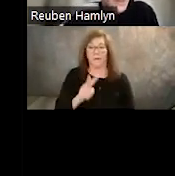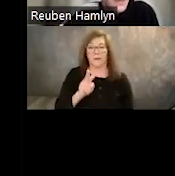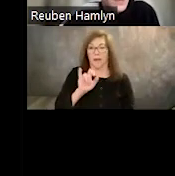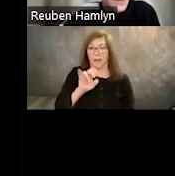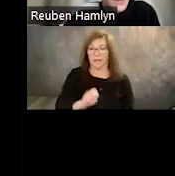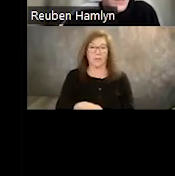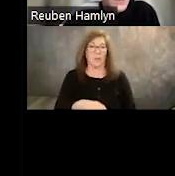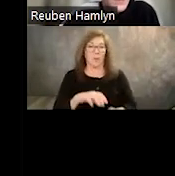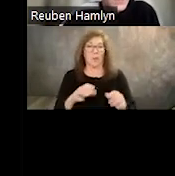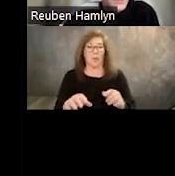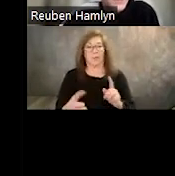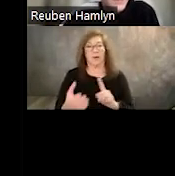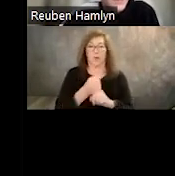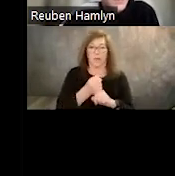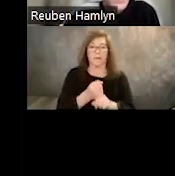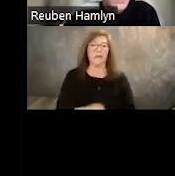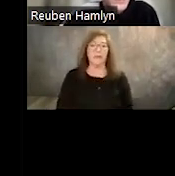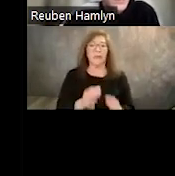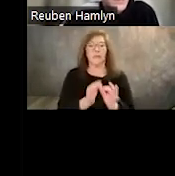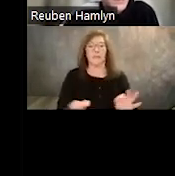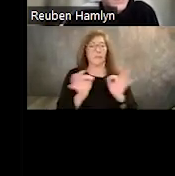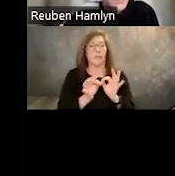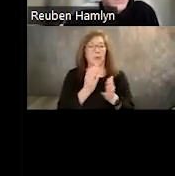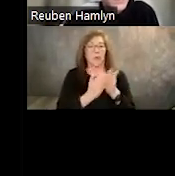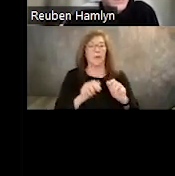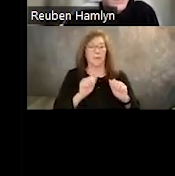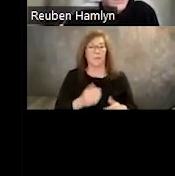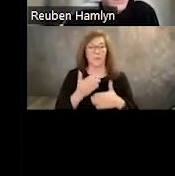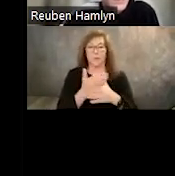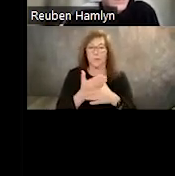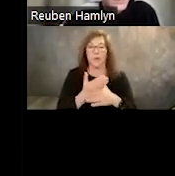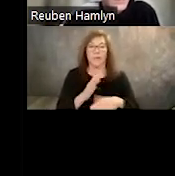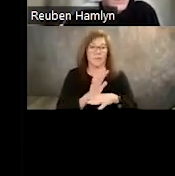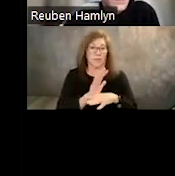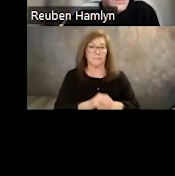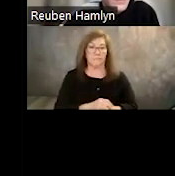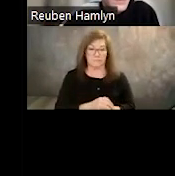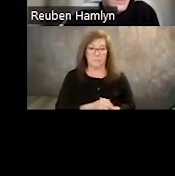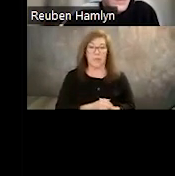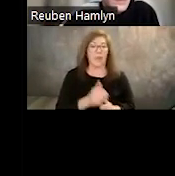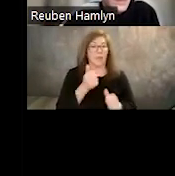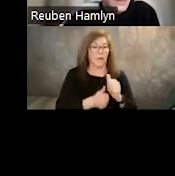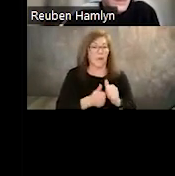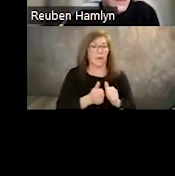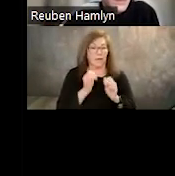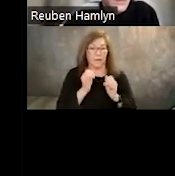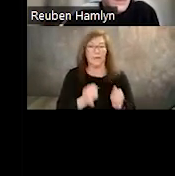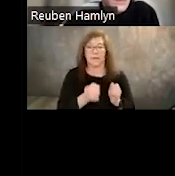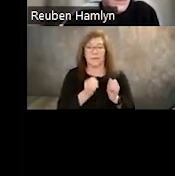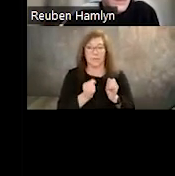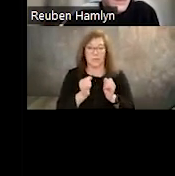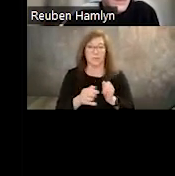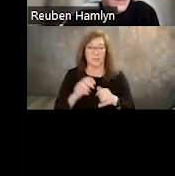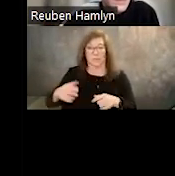arrest. Crucial to that is also the ability to share that footage. For every individual to pull out their